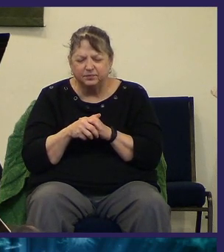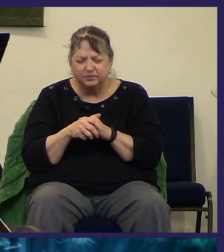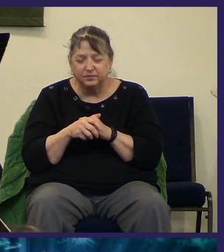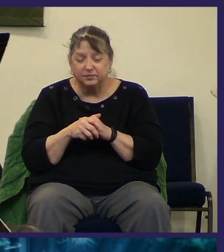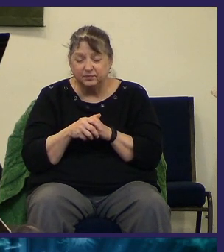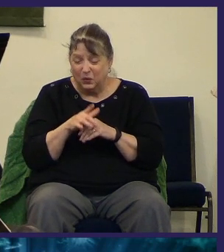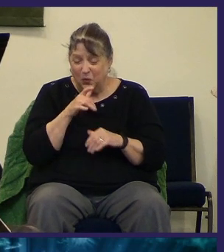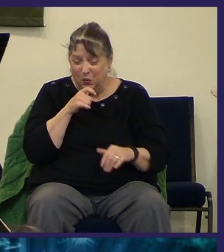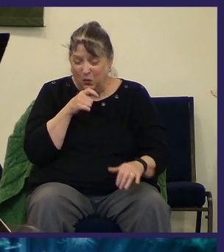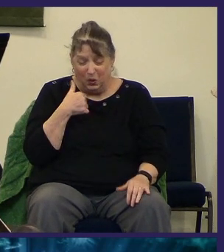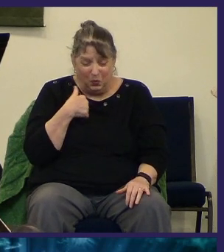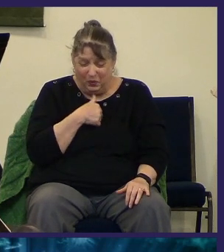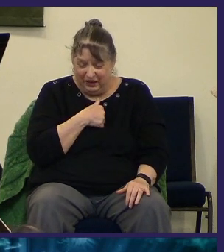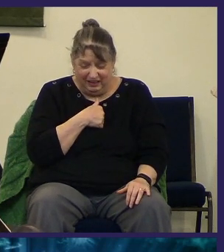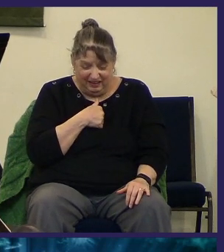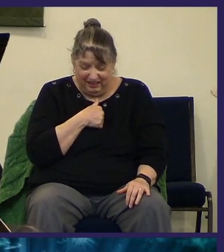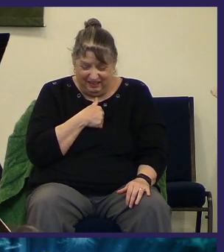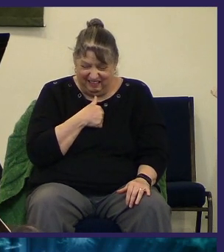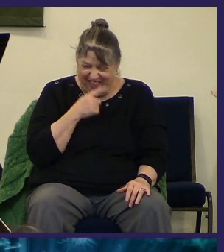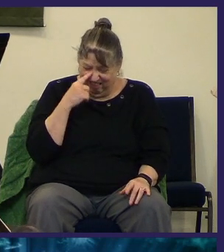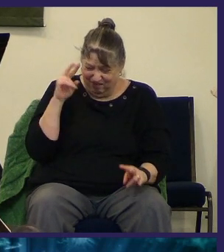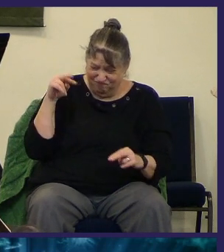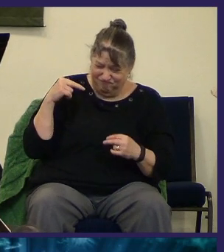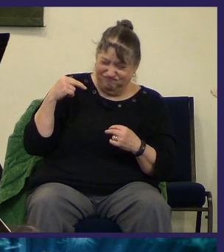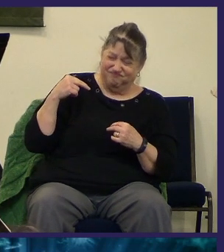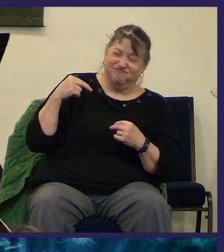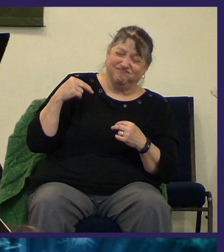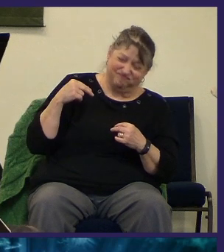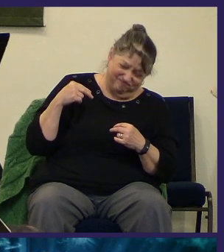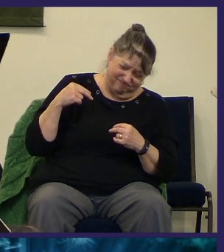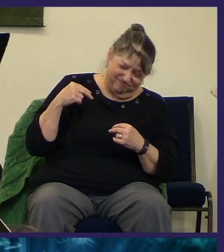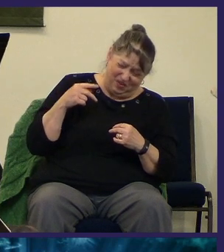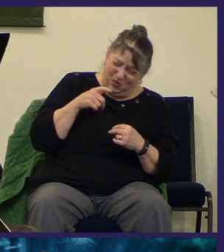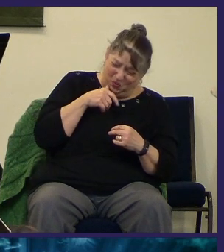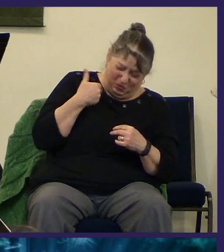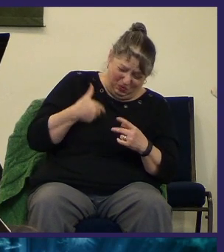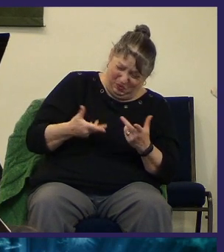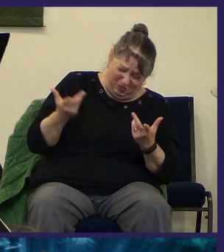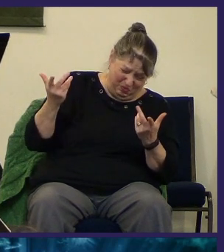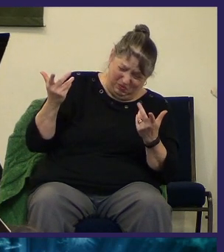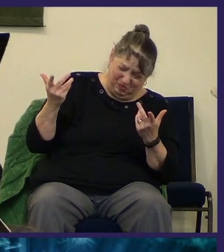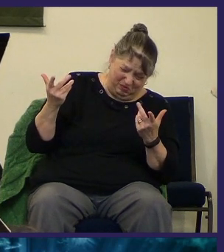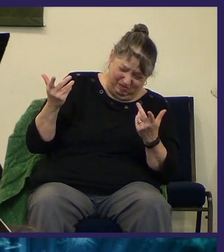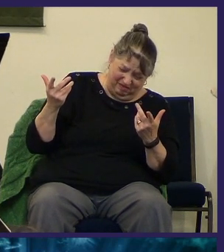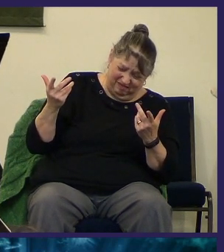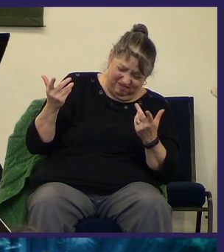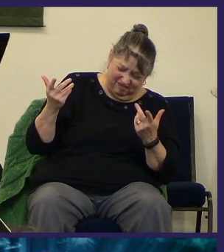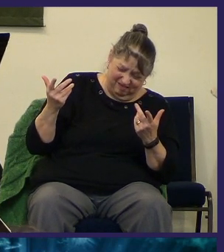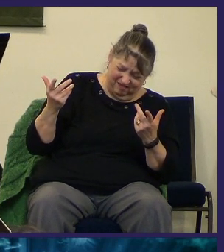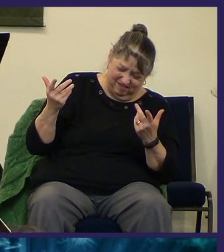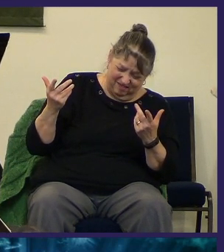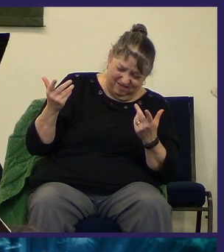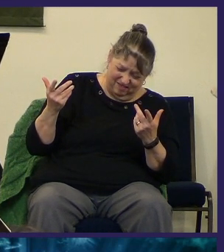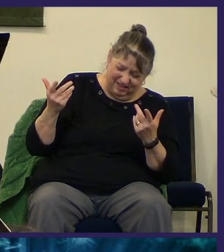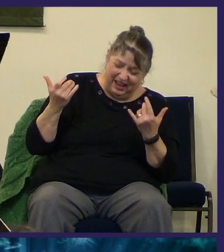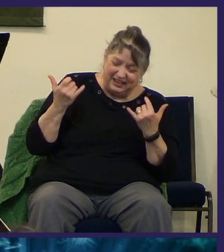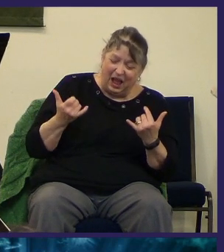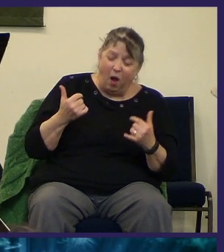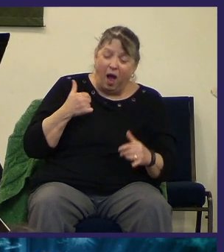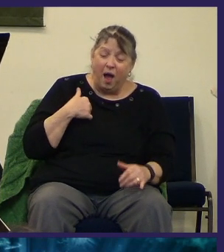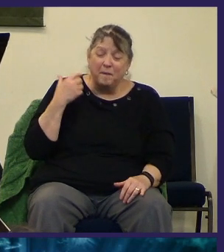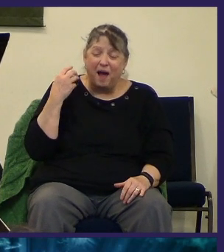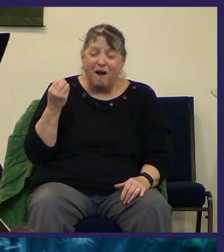we that you are mindful of us lord who are we and lord as i go out to speak lord i